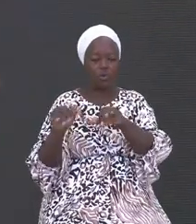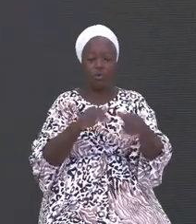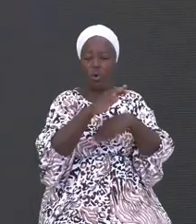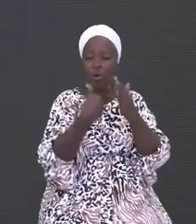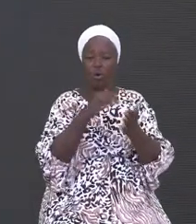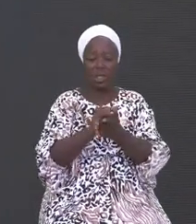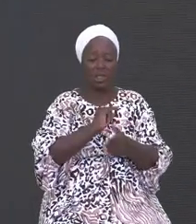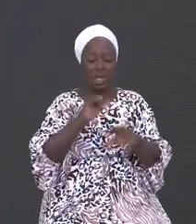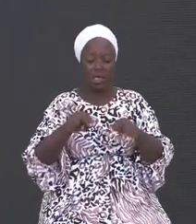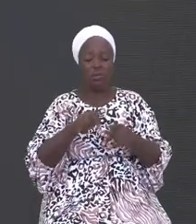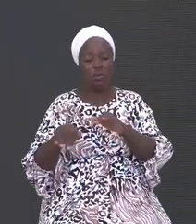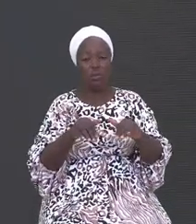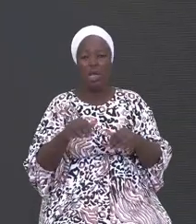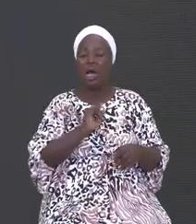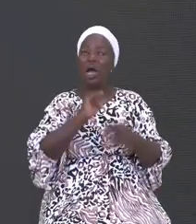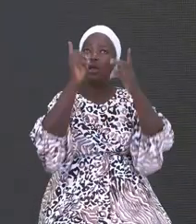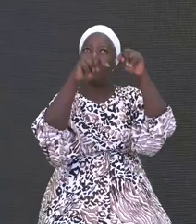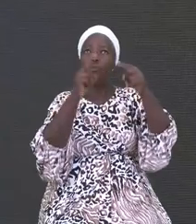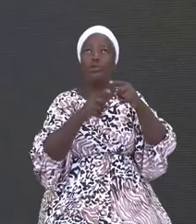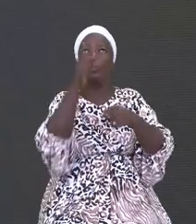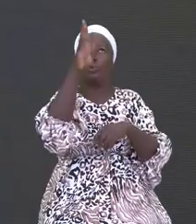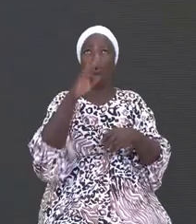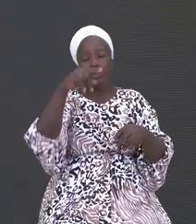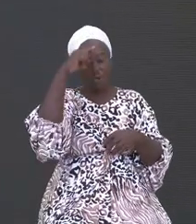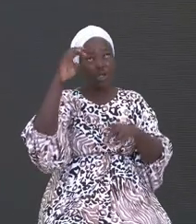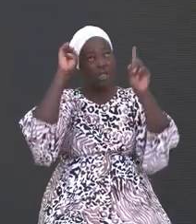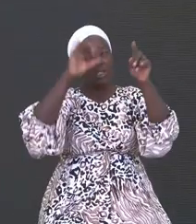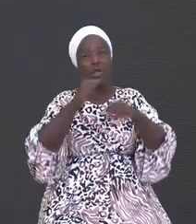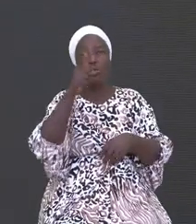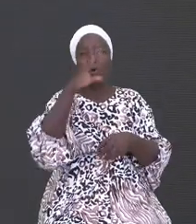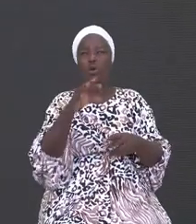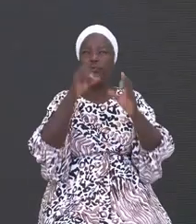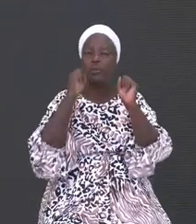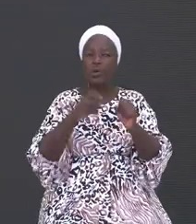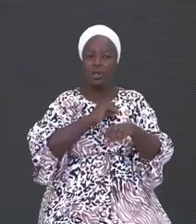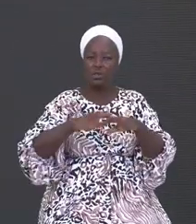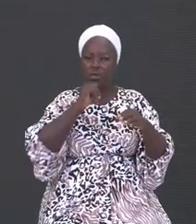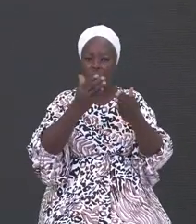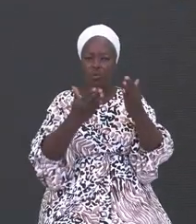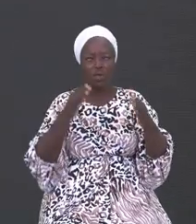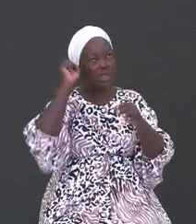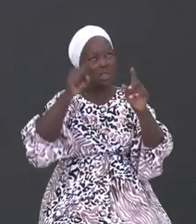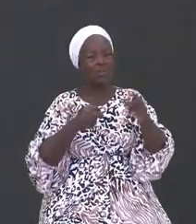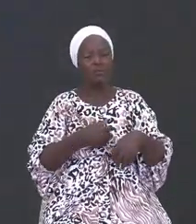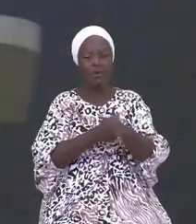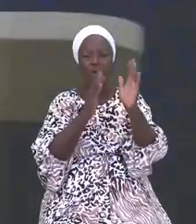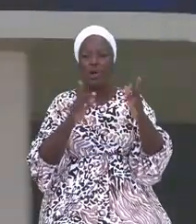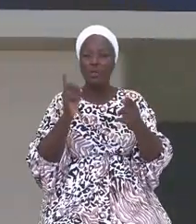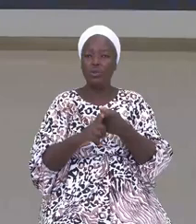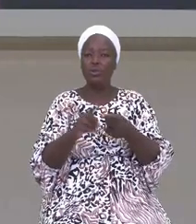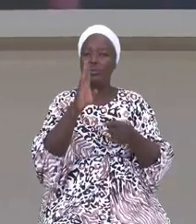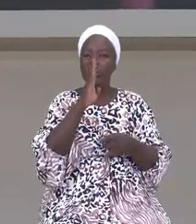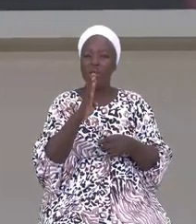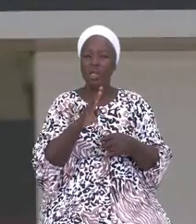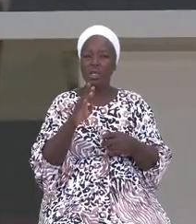I come to God. It's a God of power, and he does not want his followers